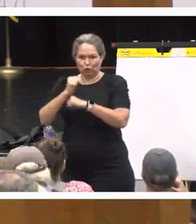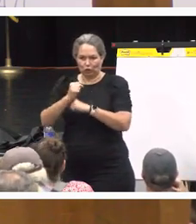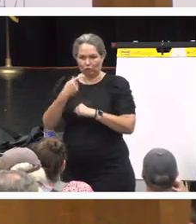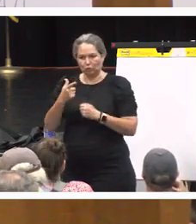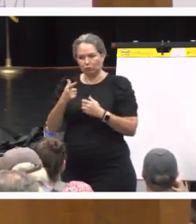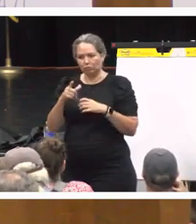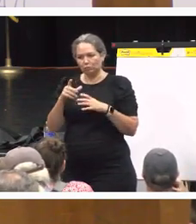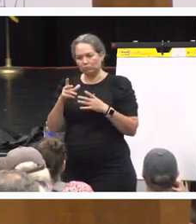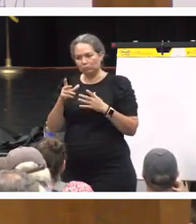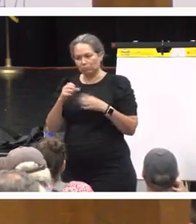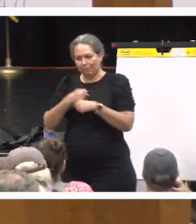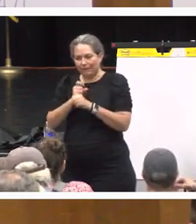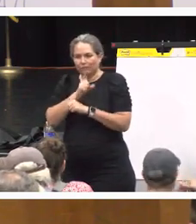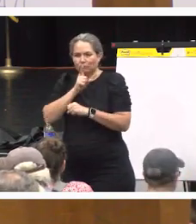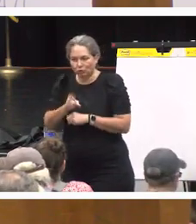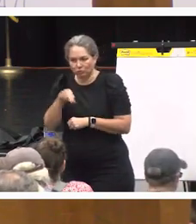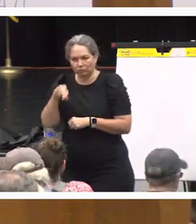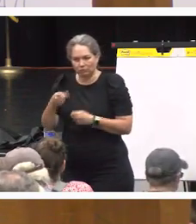seriously into the future.